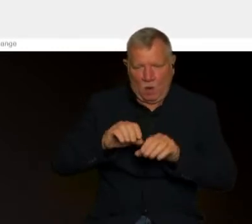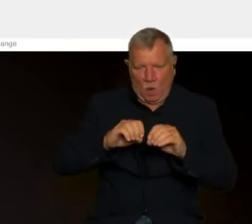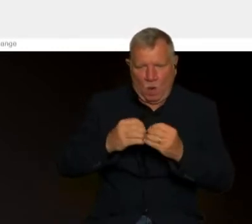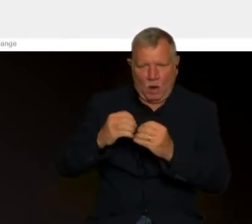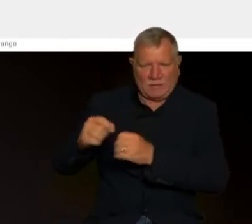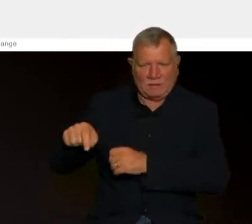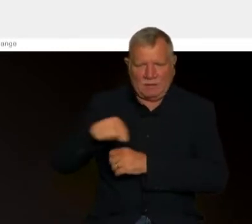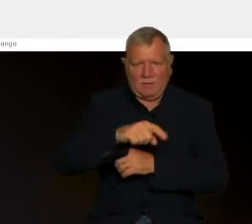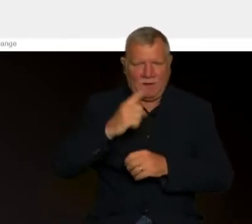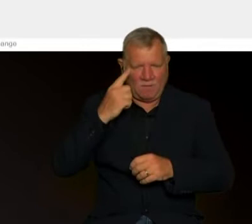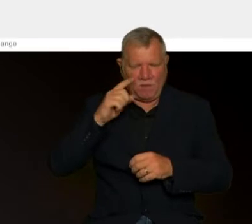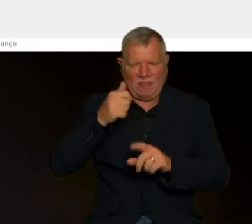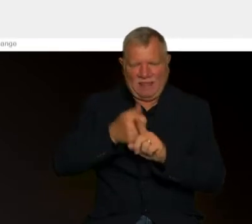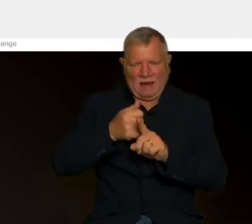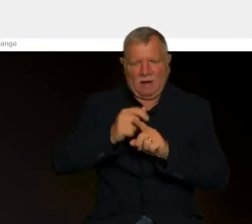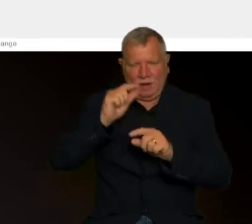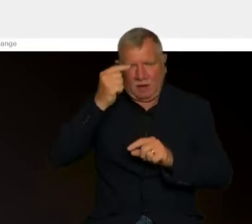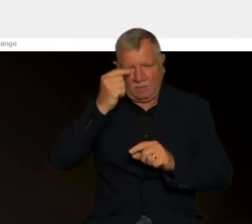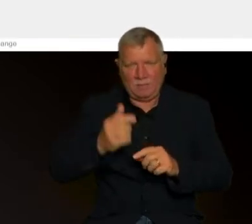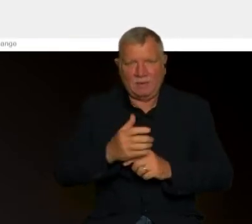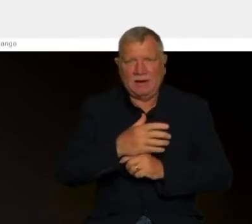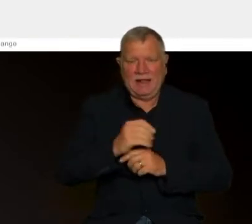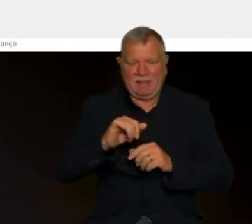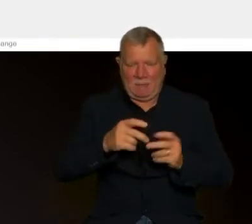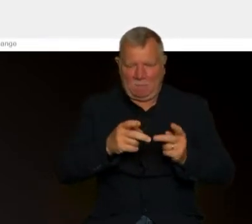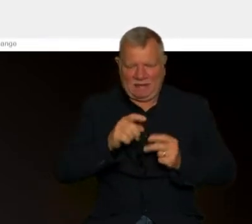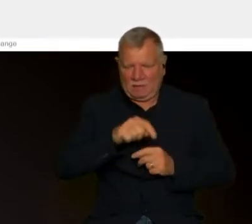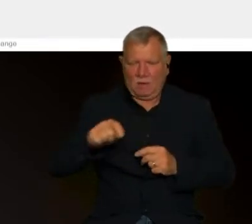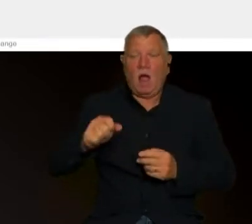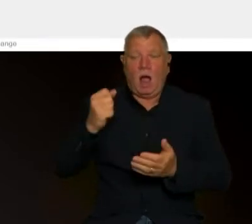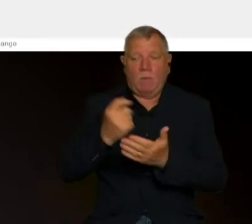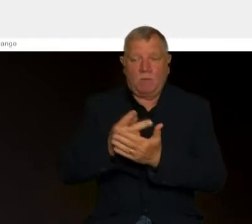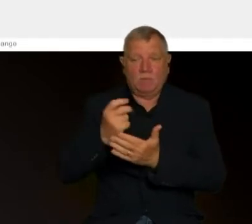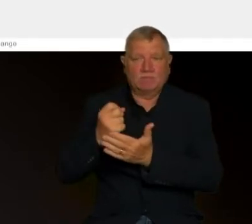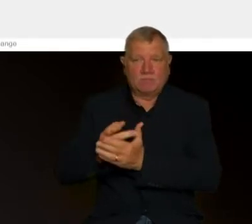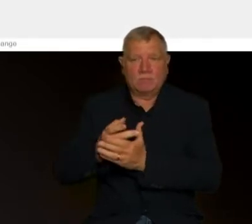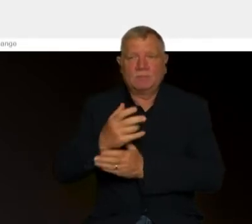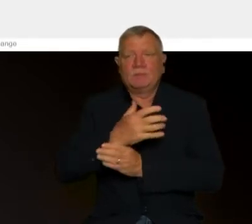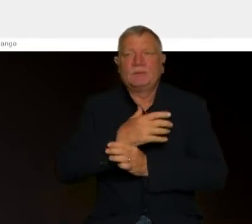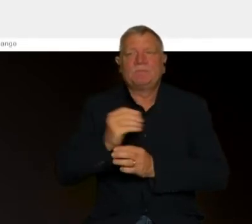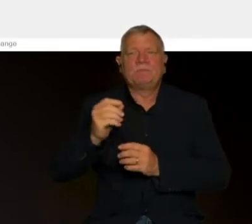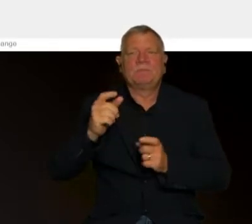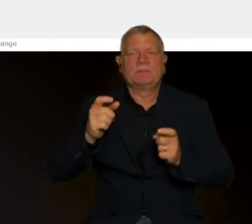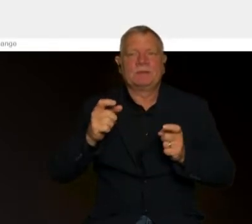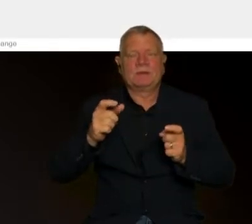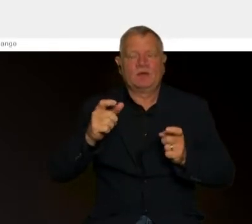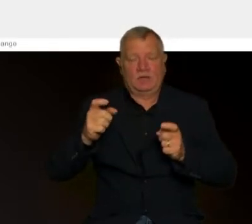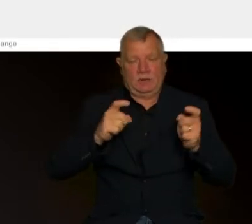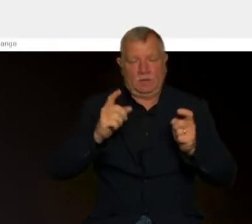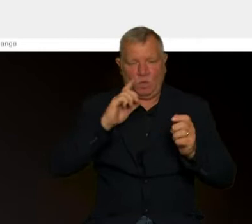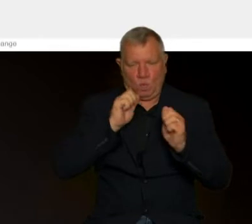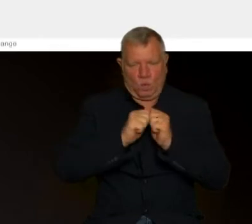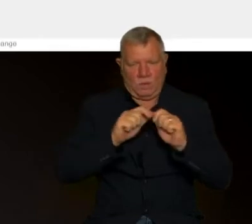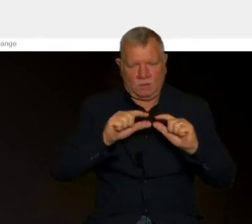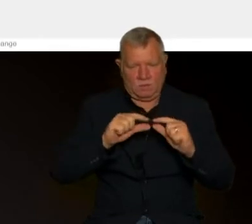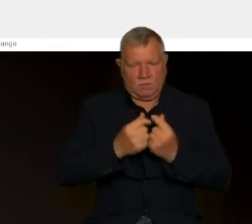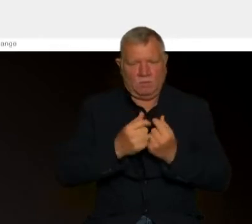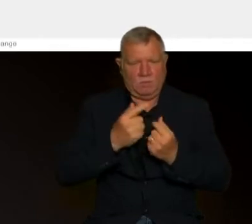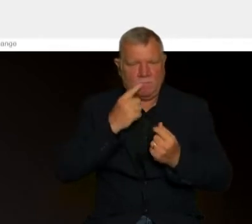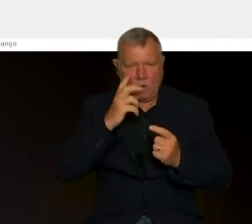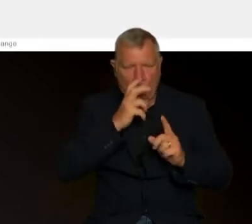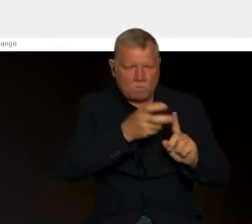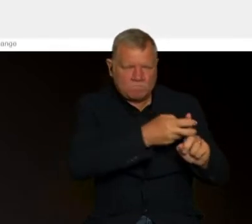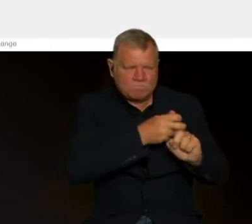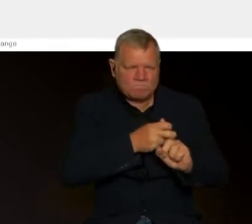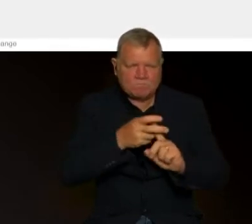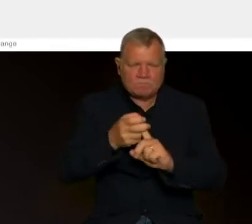modern and something that the government of Puerto Rico needs to do. And all these positions were therefore approved. And the director has